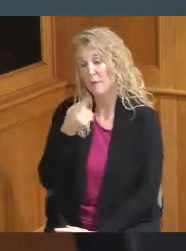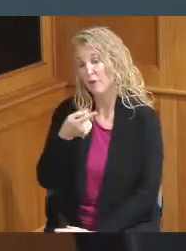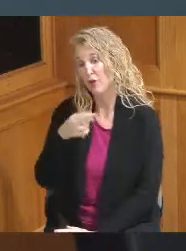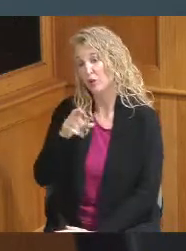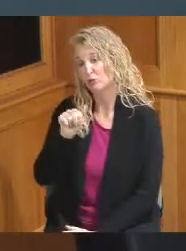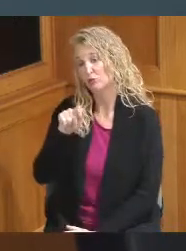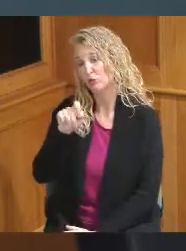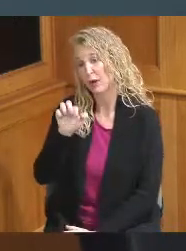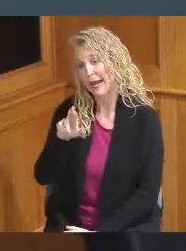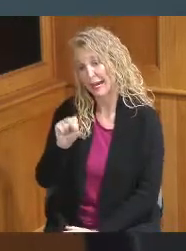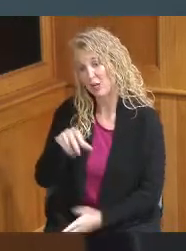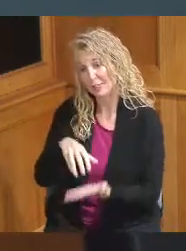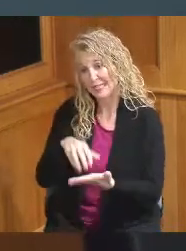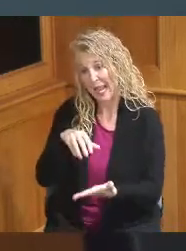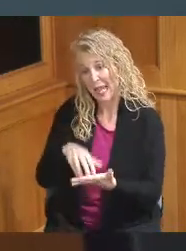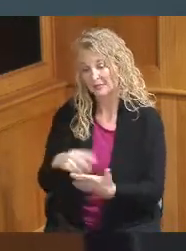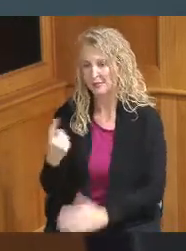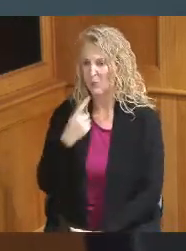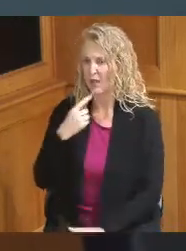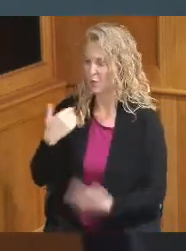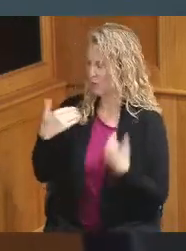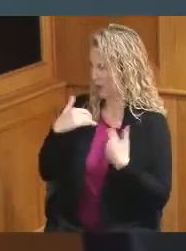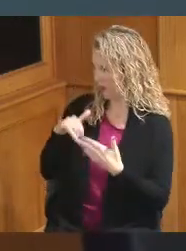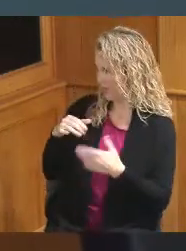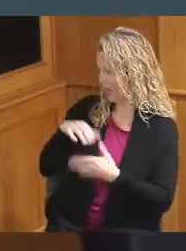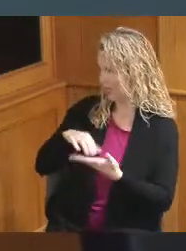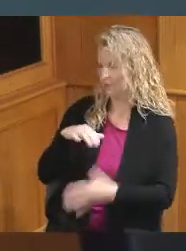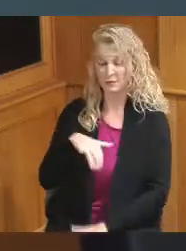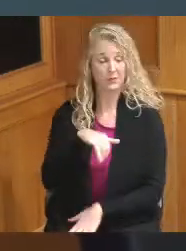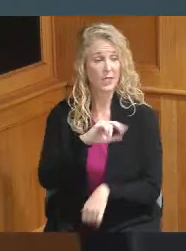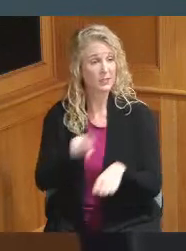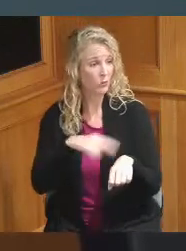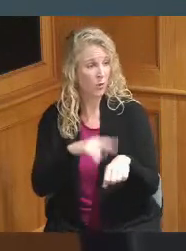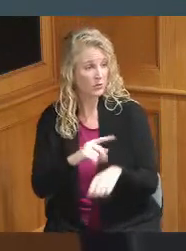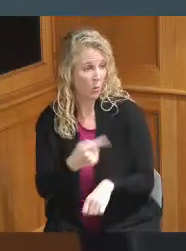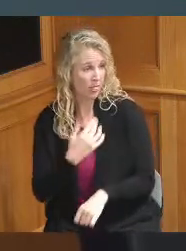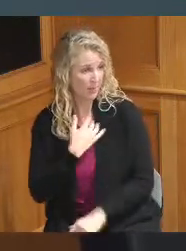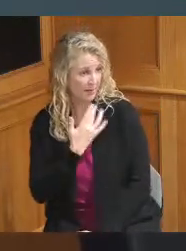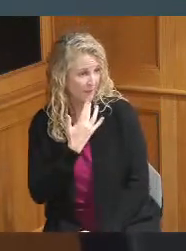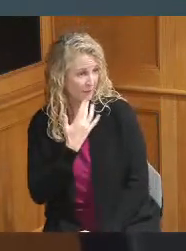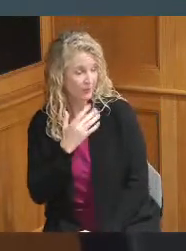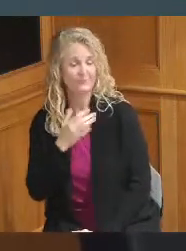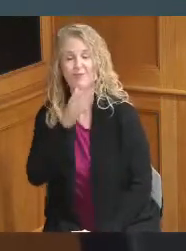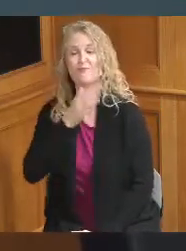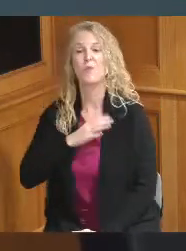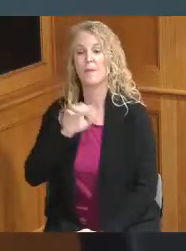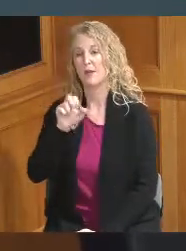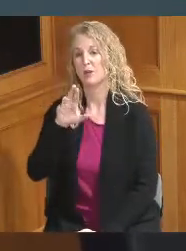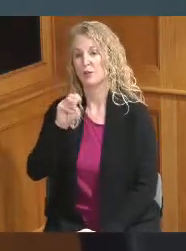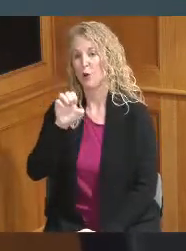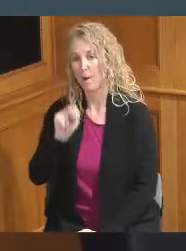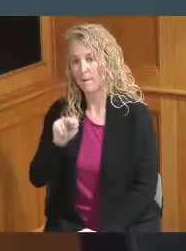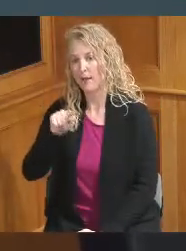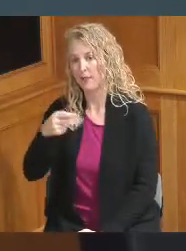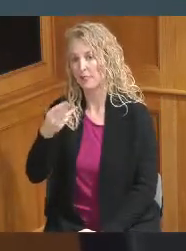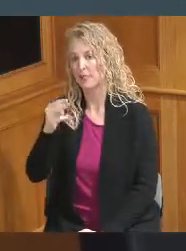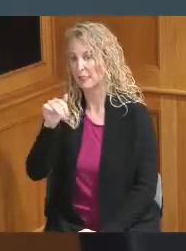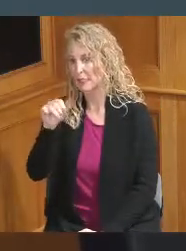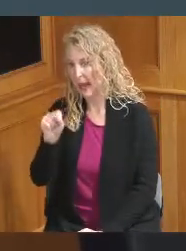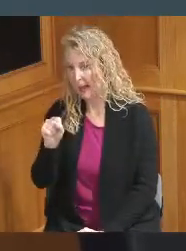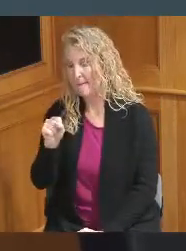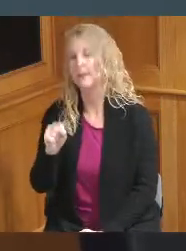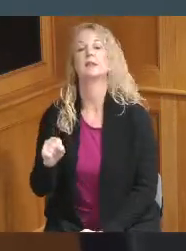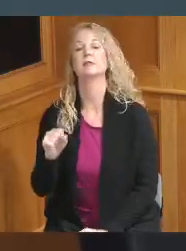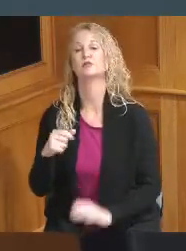Cakes. He said, are you going to have that Grater's Cake? Yes. So thank you all. And Carmen Thomas, and representing